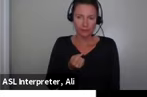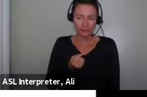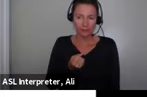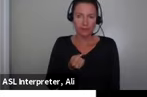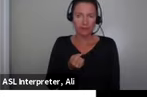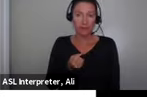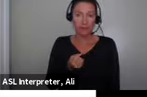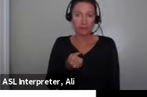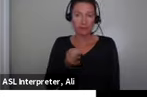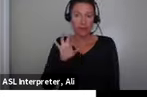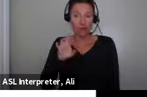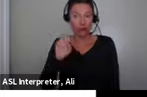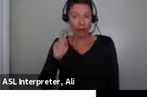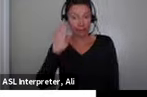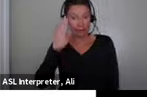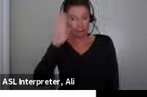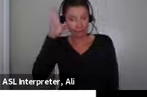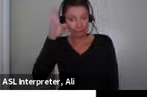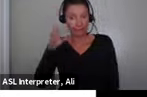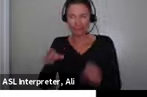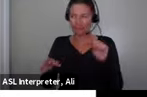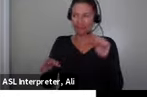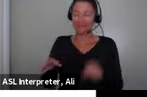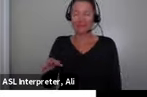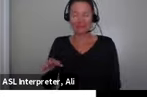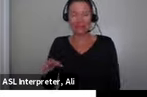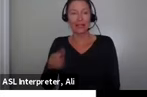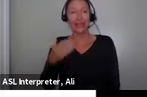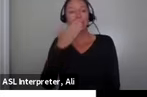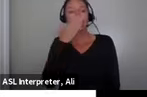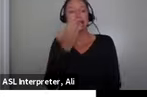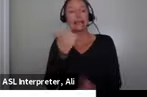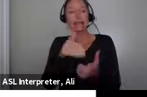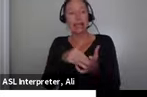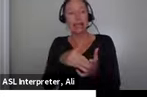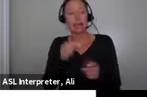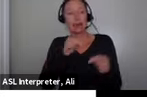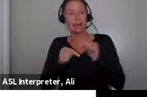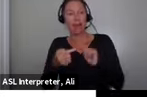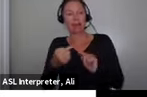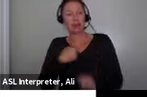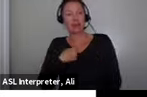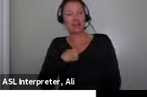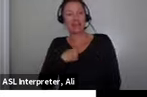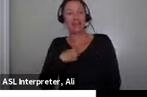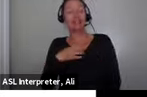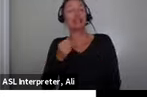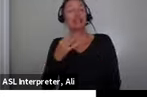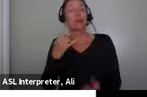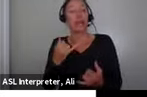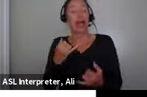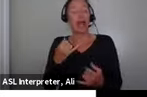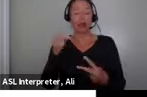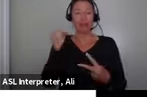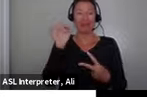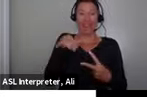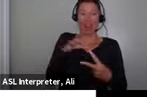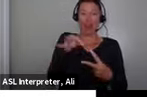Are we there? Yes, yes, we can hear you. Thanks again for getting back to me. Let's go back to the Edwards